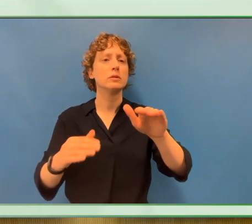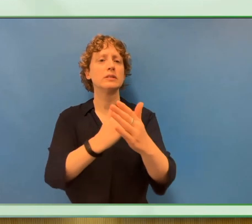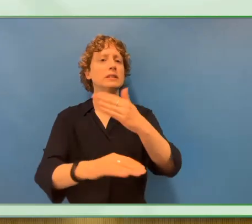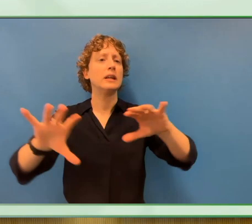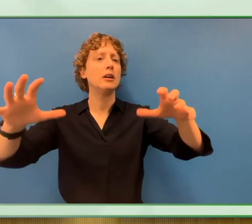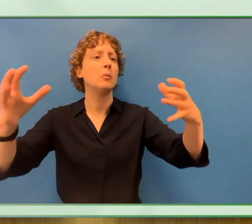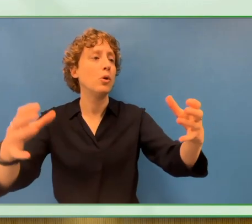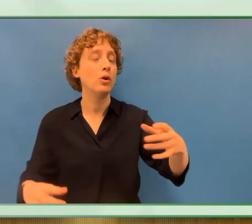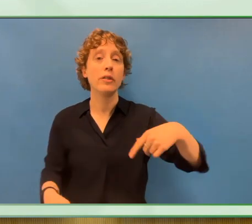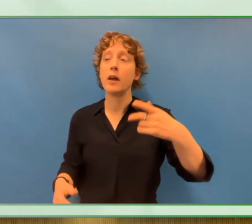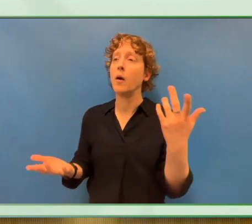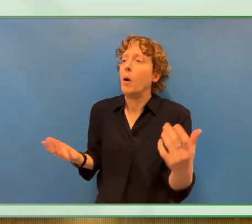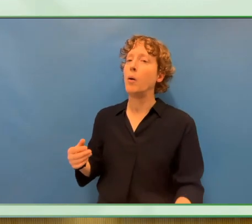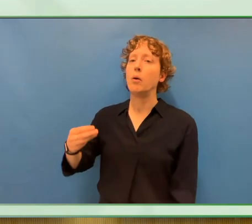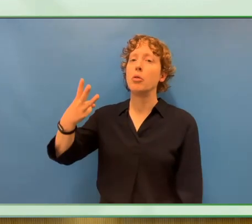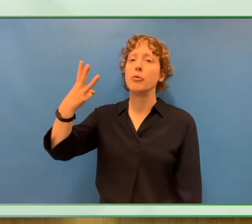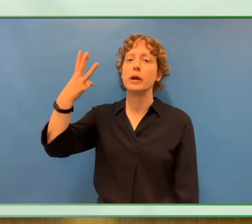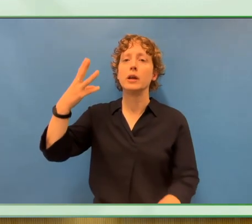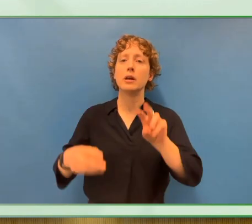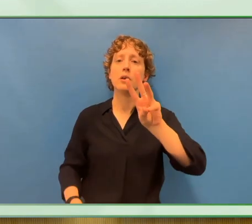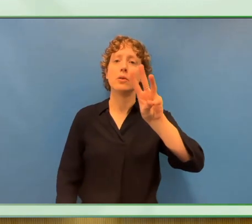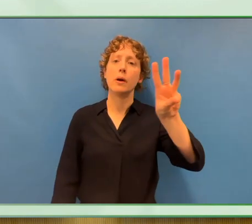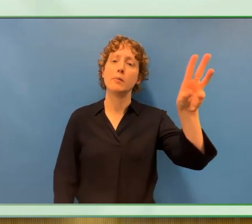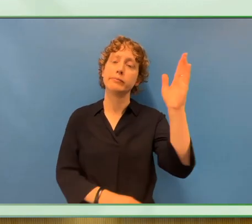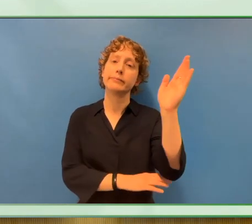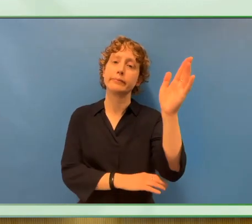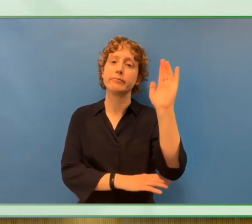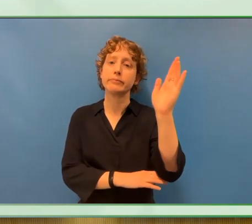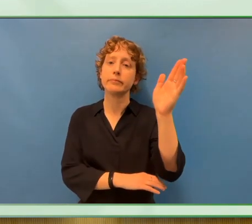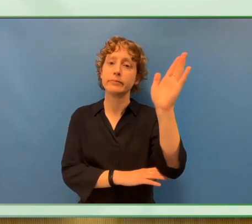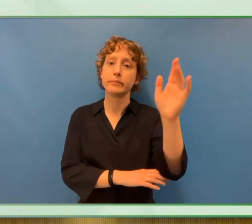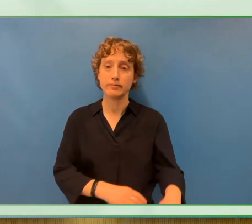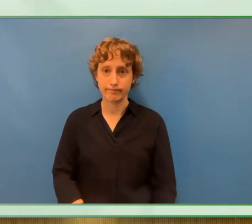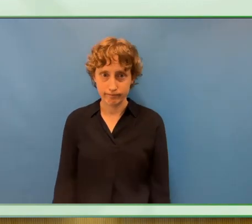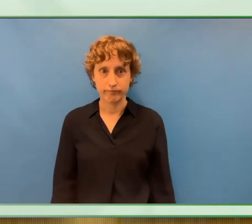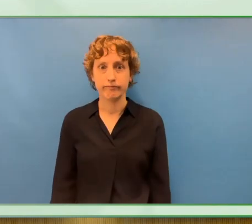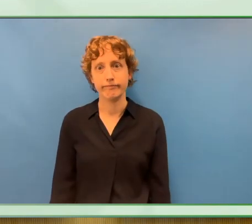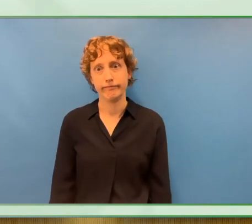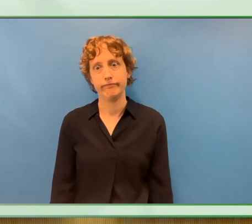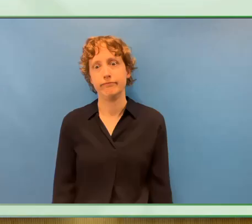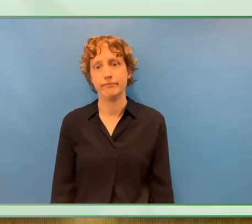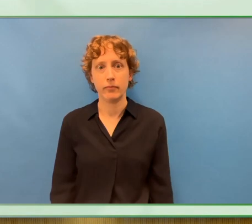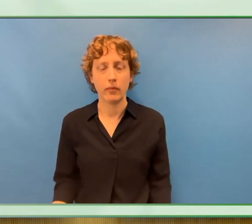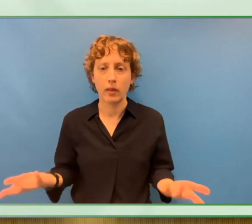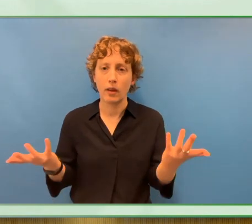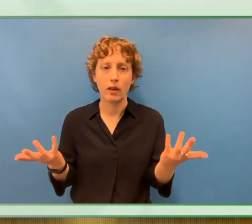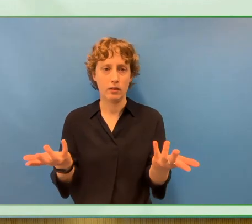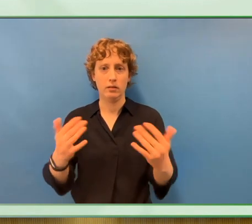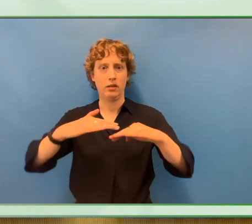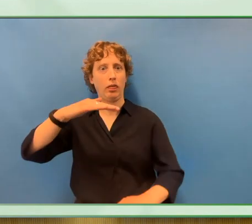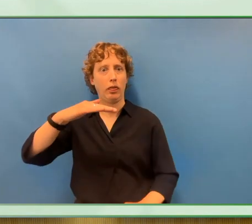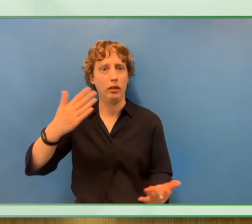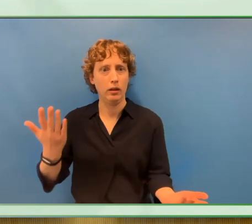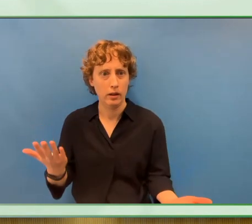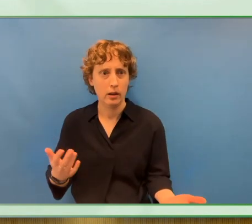They were not joking. And they are doing a broadcast. And the expectation then is that disabled people either have the resources to